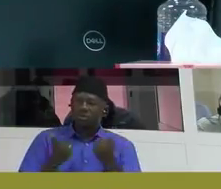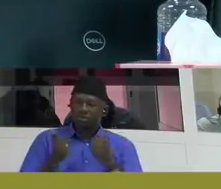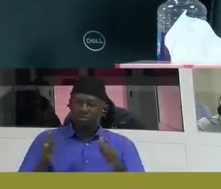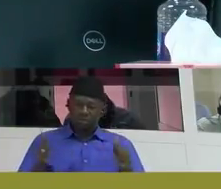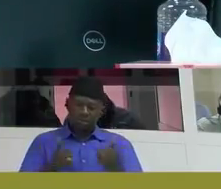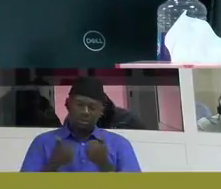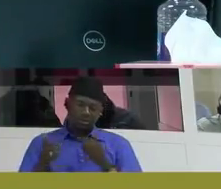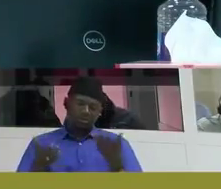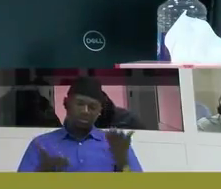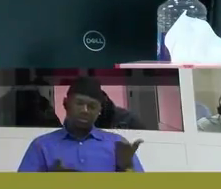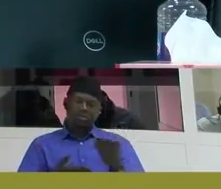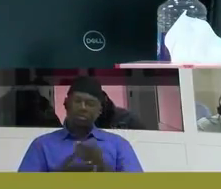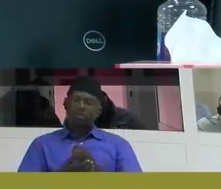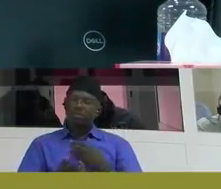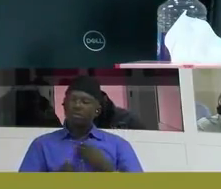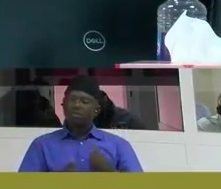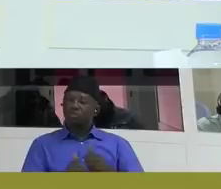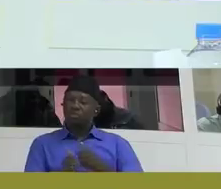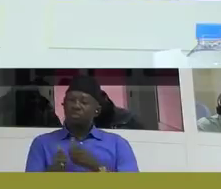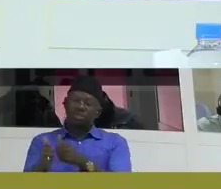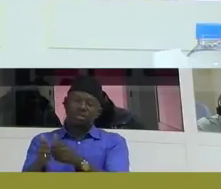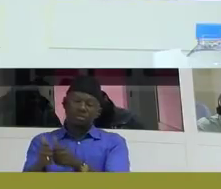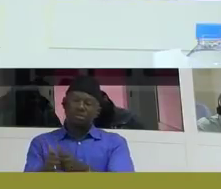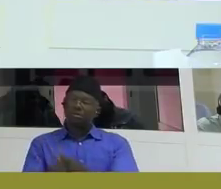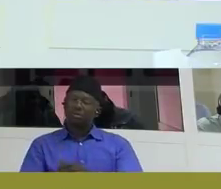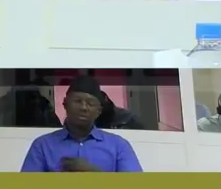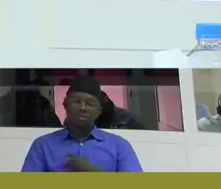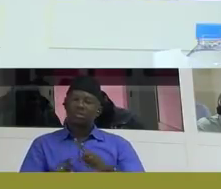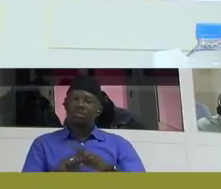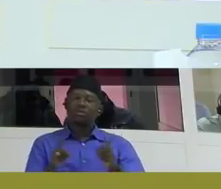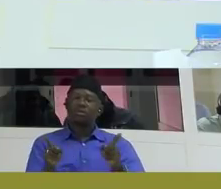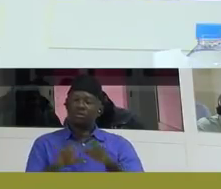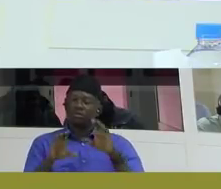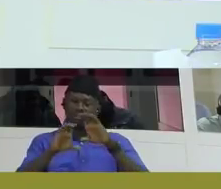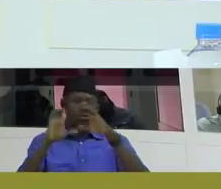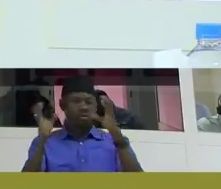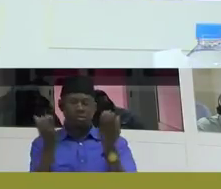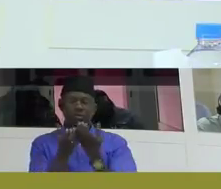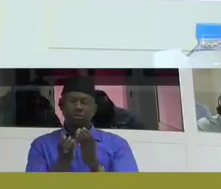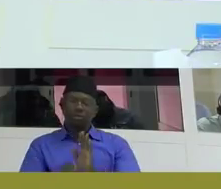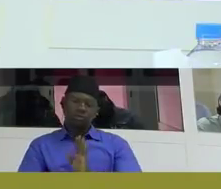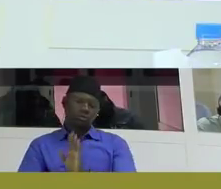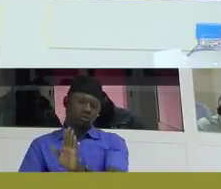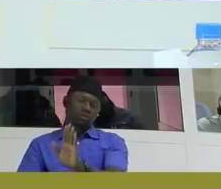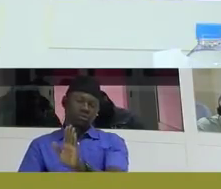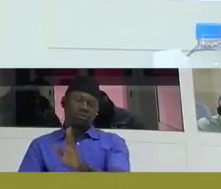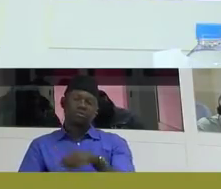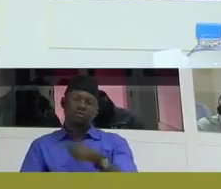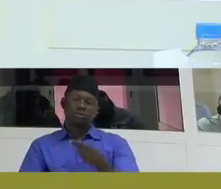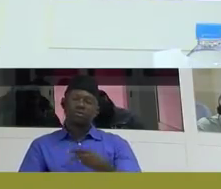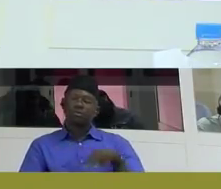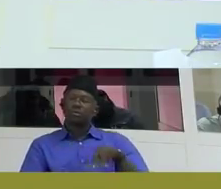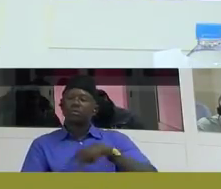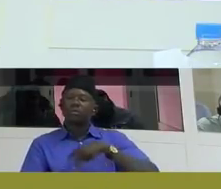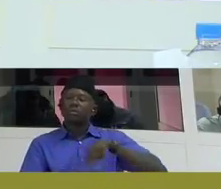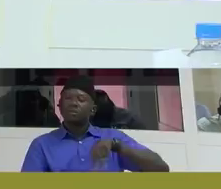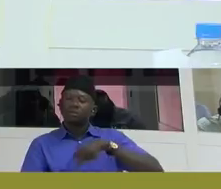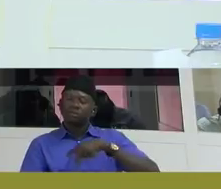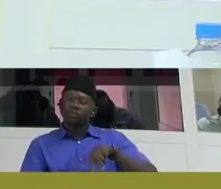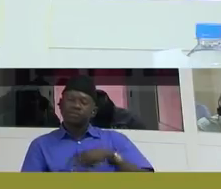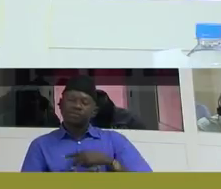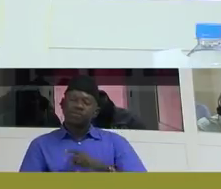up in their different communities, stopping them from dancing,